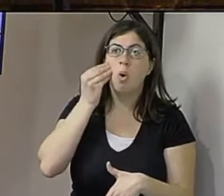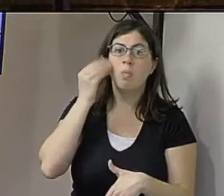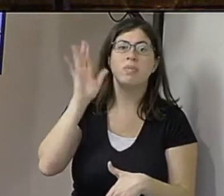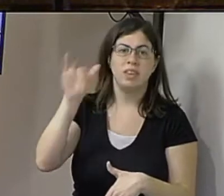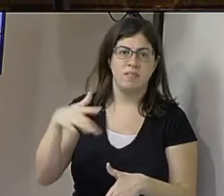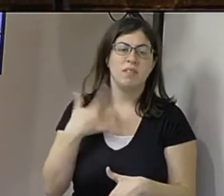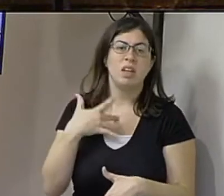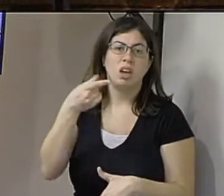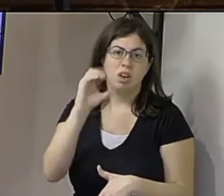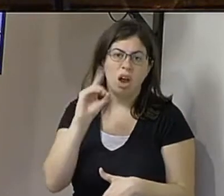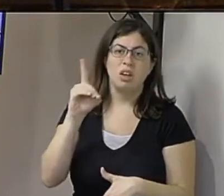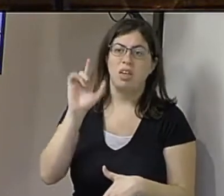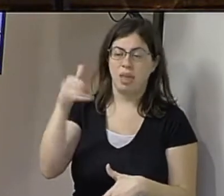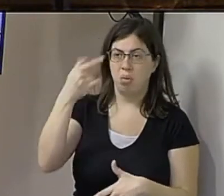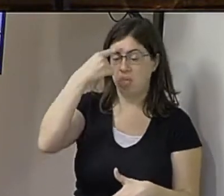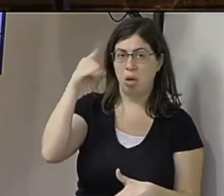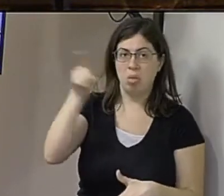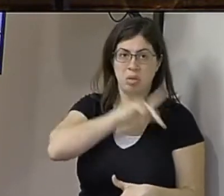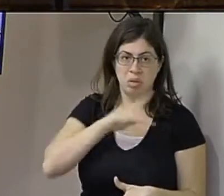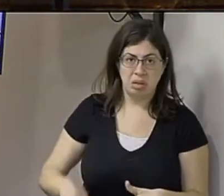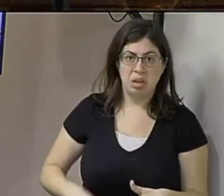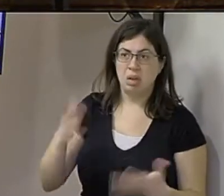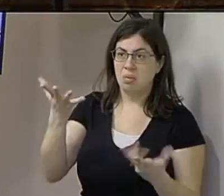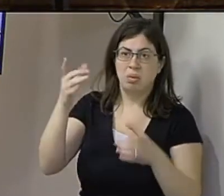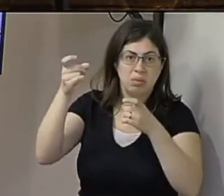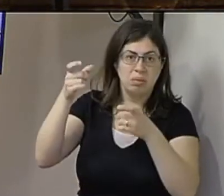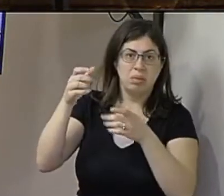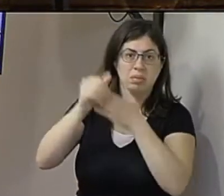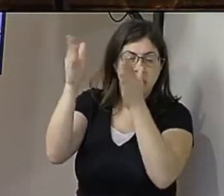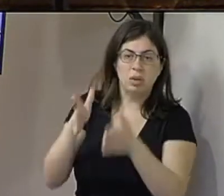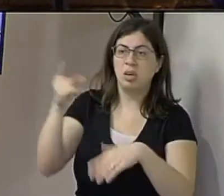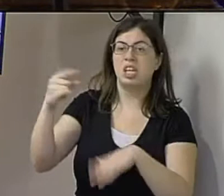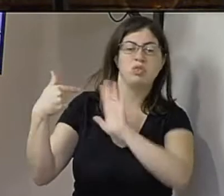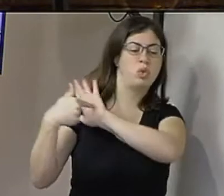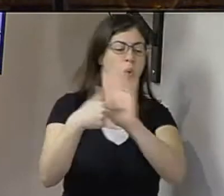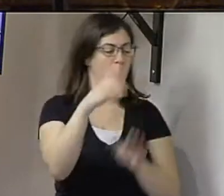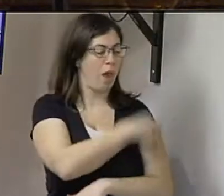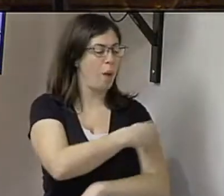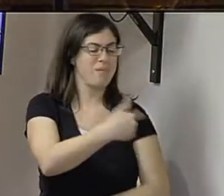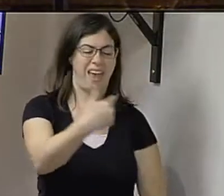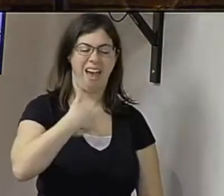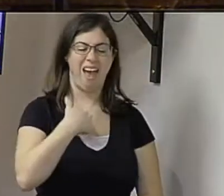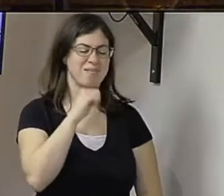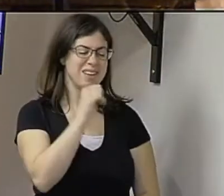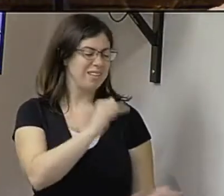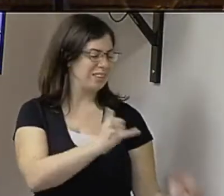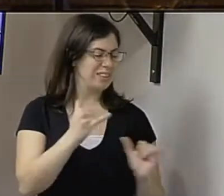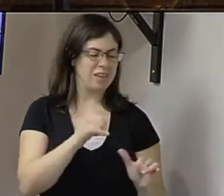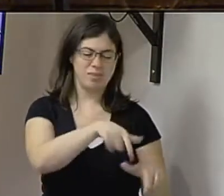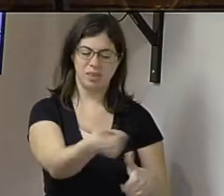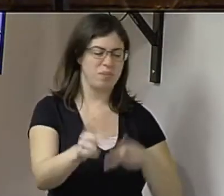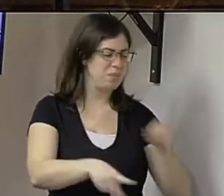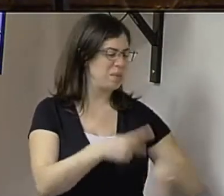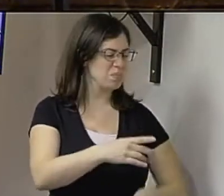god, because that's how they thought of their emperors, their leaders. So he's projecting all this power, saying, I'm unlike any other person